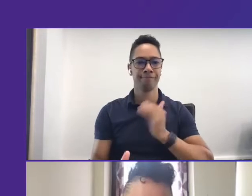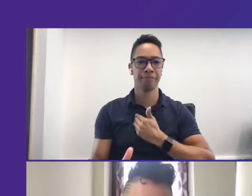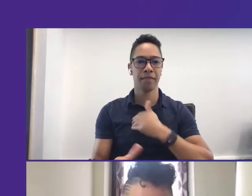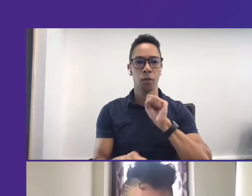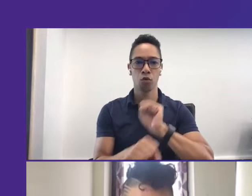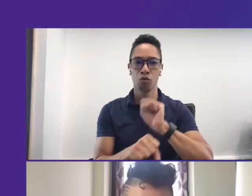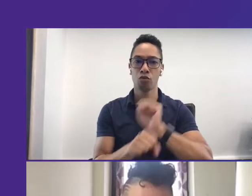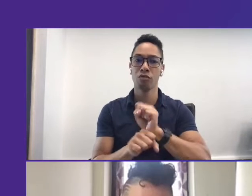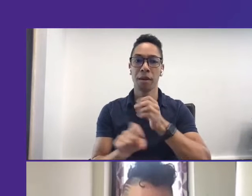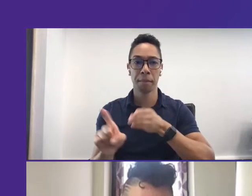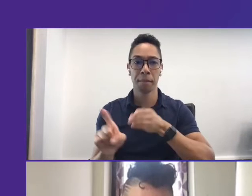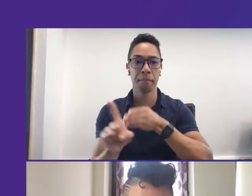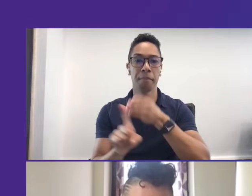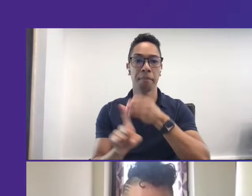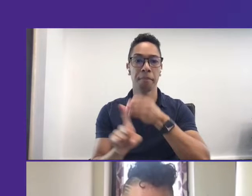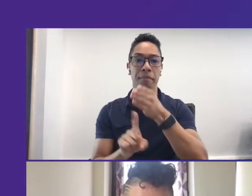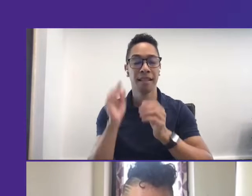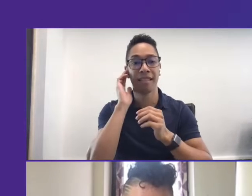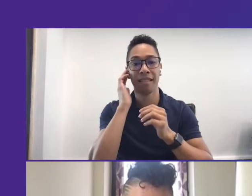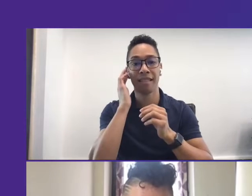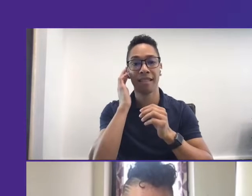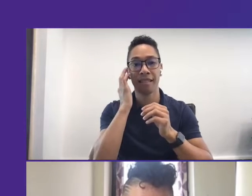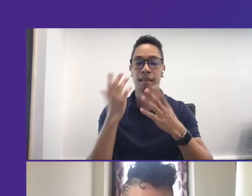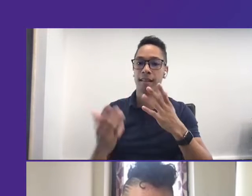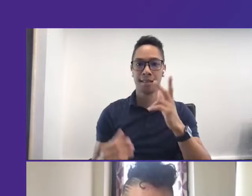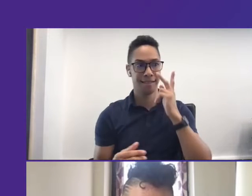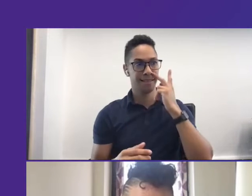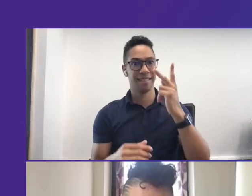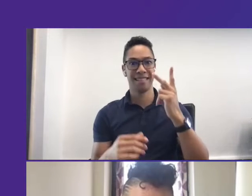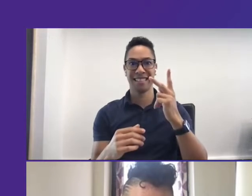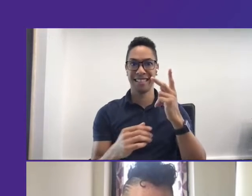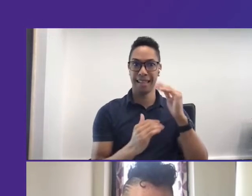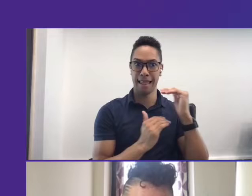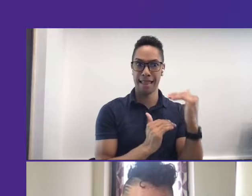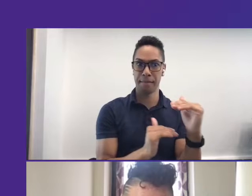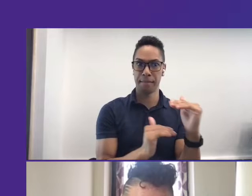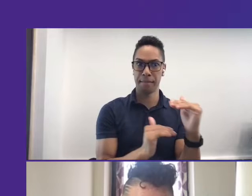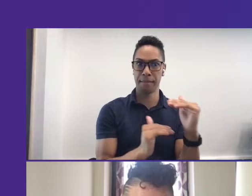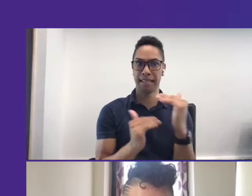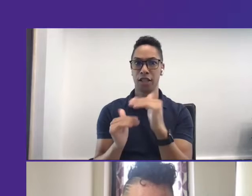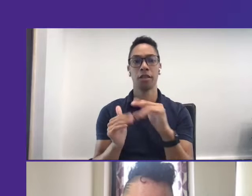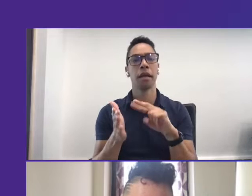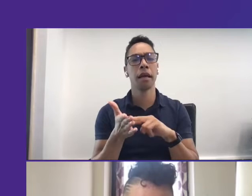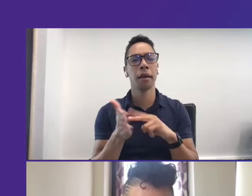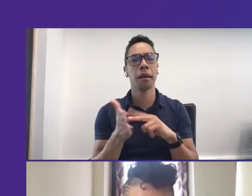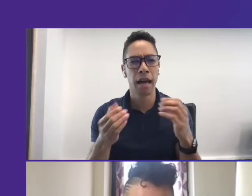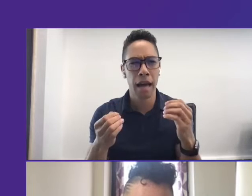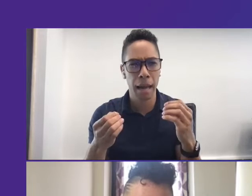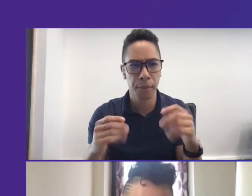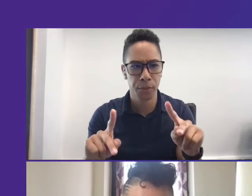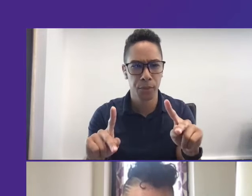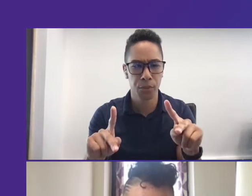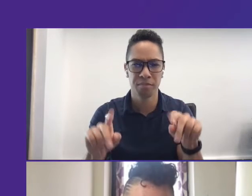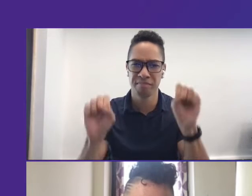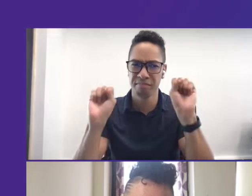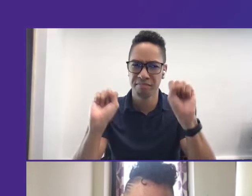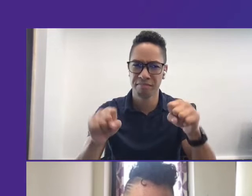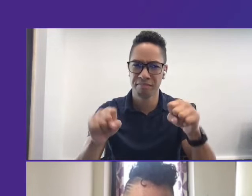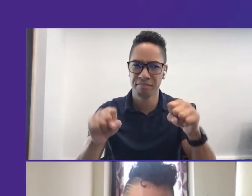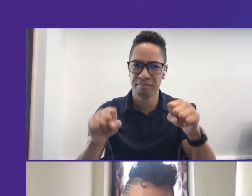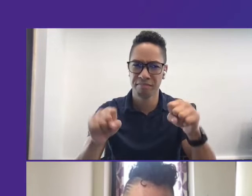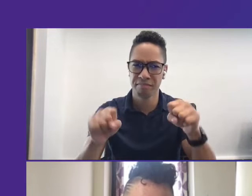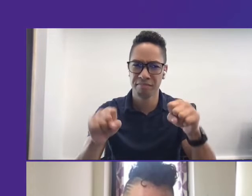paths. You know, like seeing these limitations as opportunities for growth and